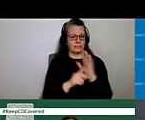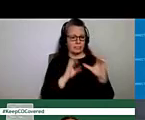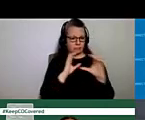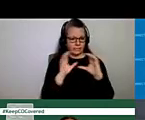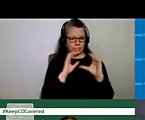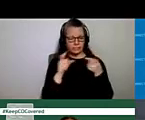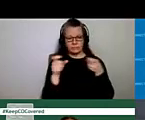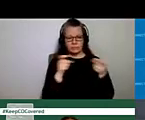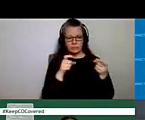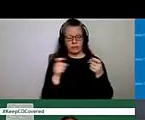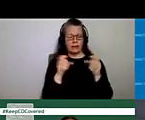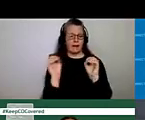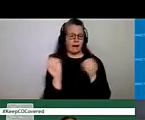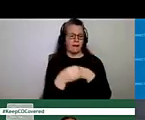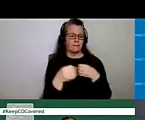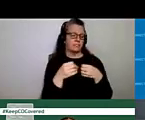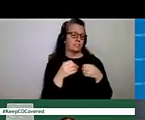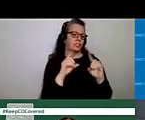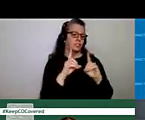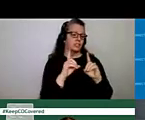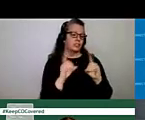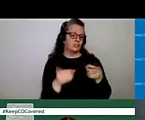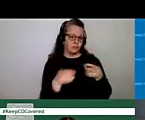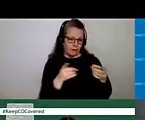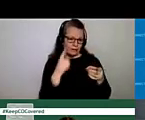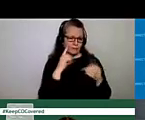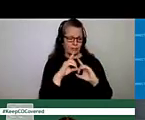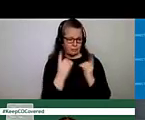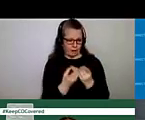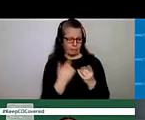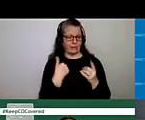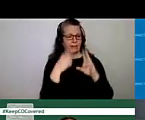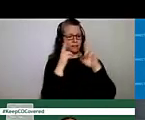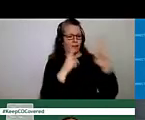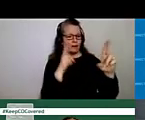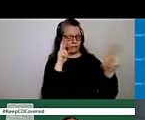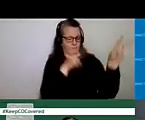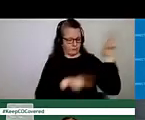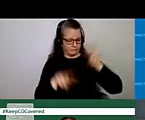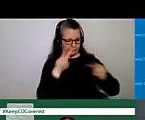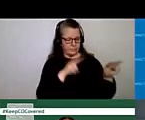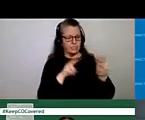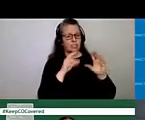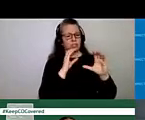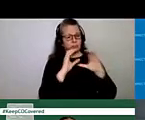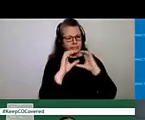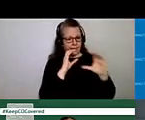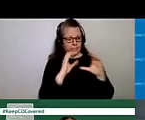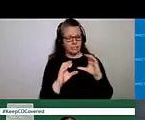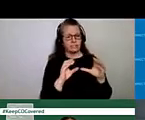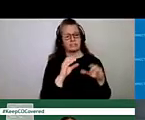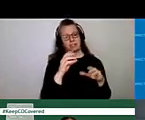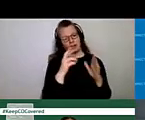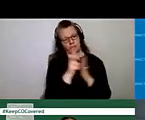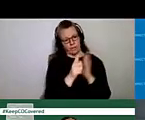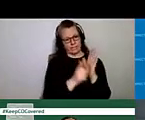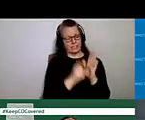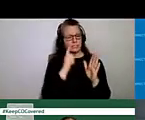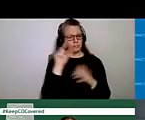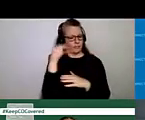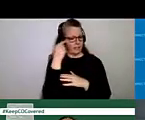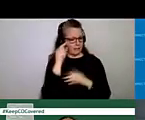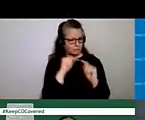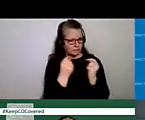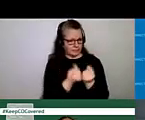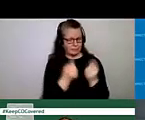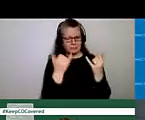Administration Office Director at the department. I had the honor of overseeing the communications and government relations and legal teams. Today, I'm going to focus on